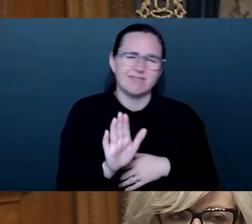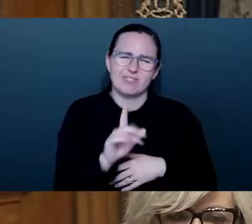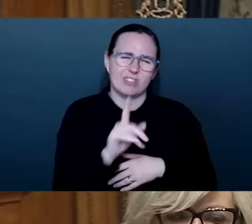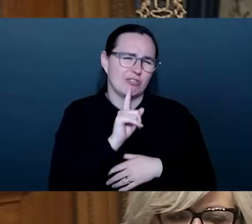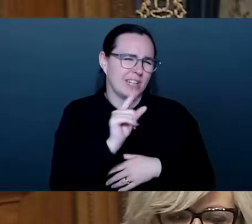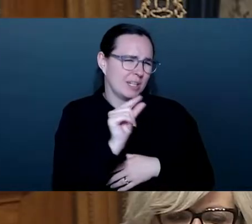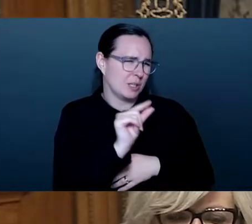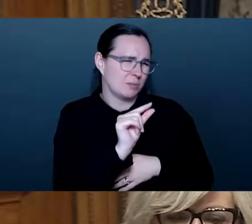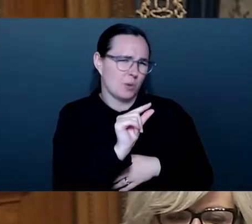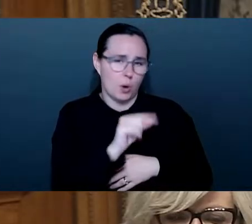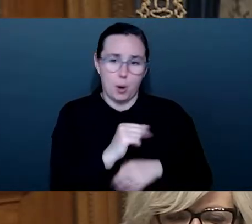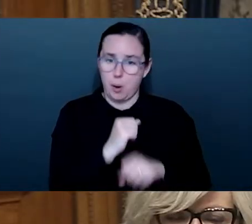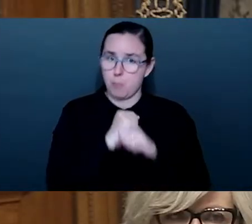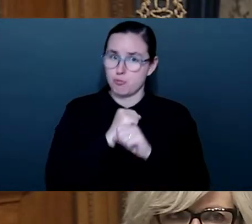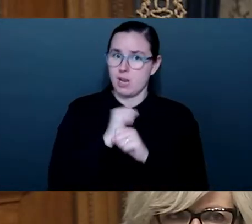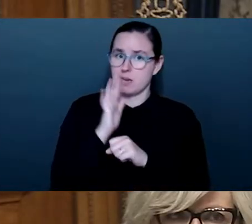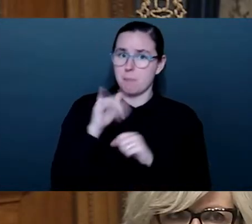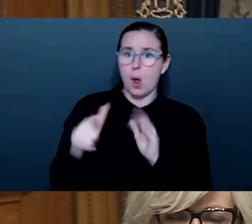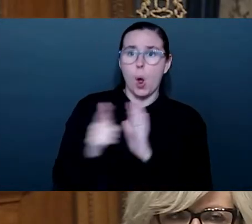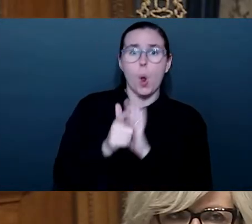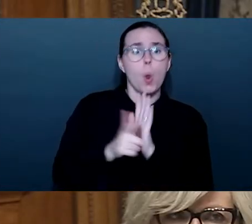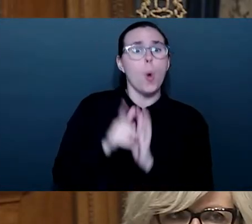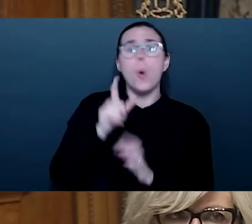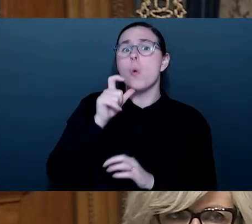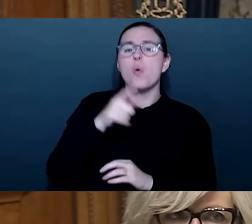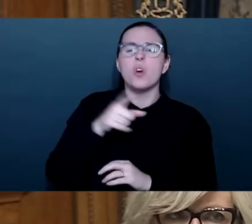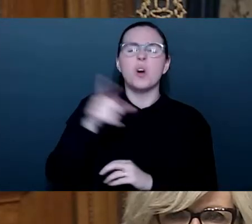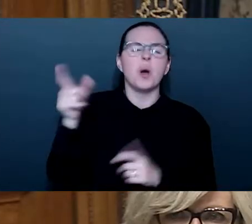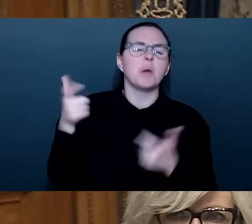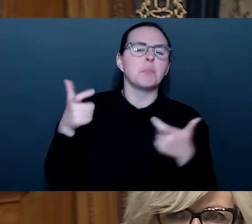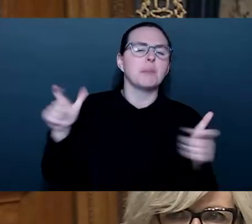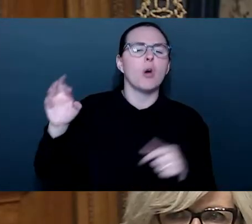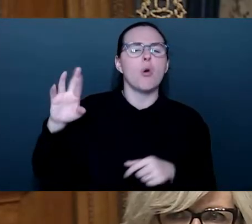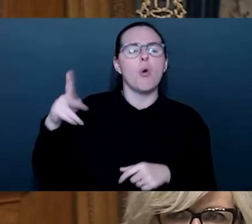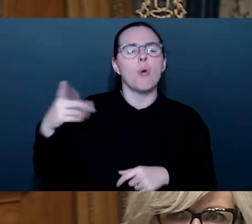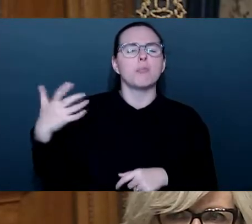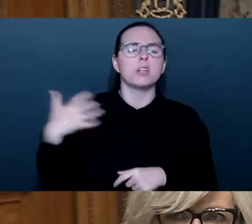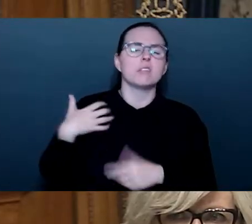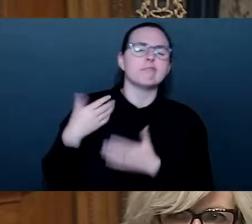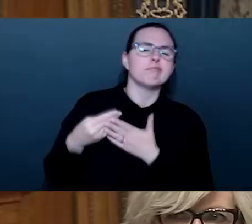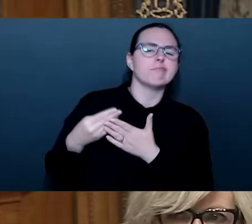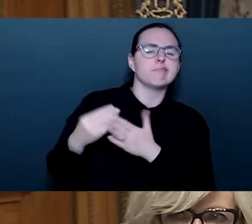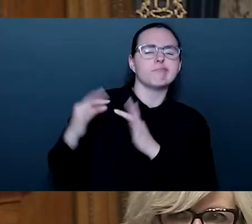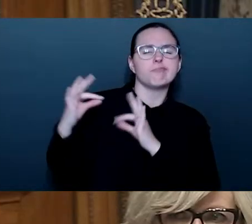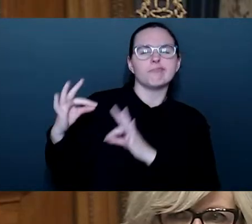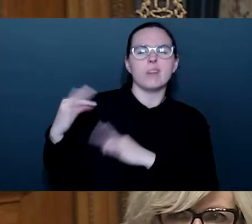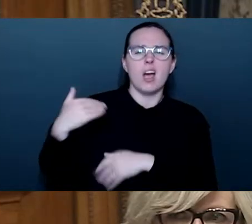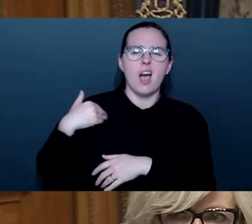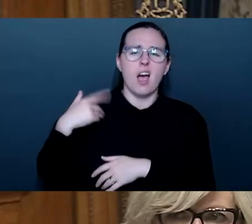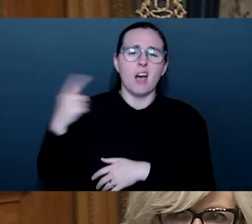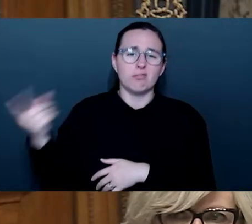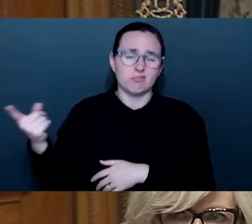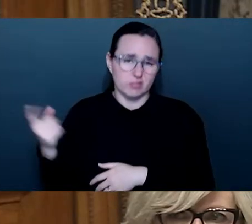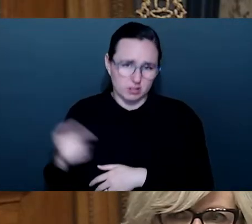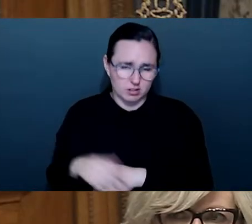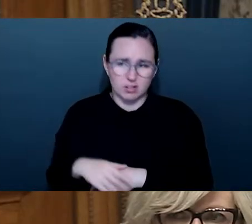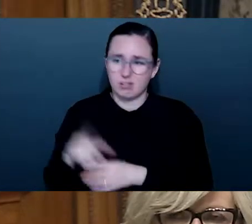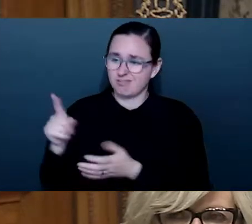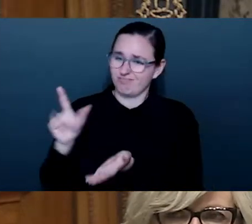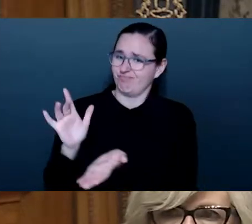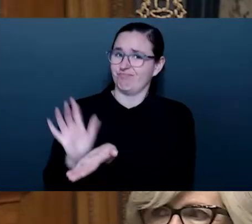BC evict tenants at the highest rate of any province, mostly through no-fault evictions. They're